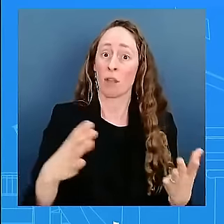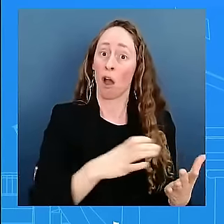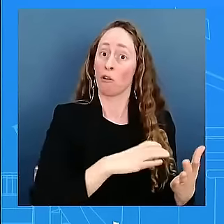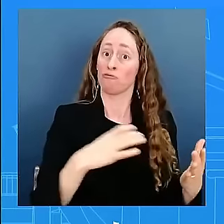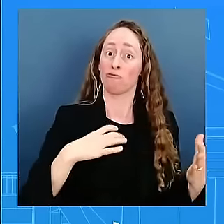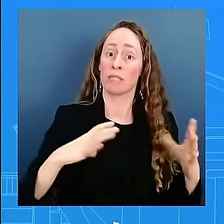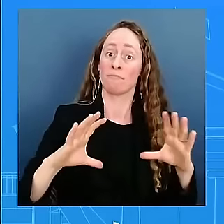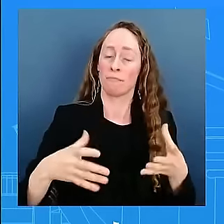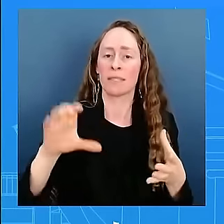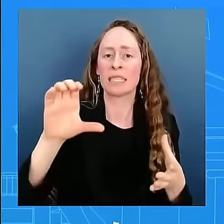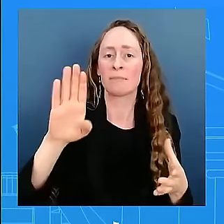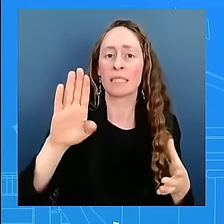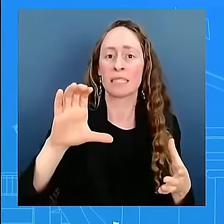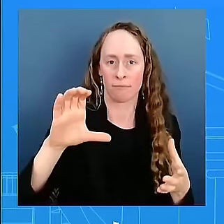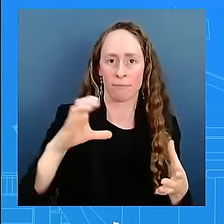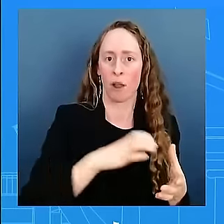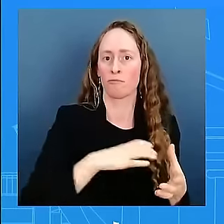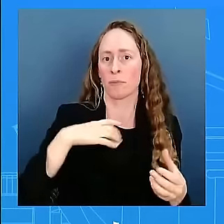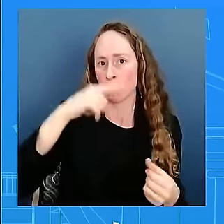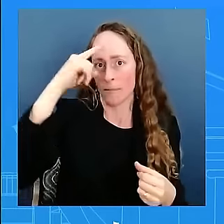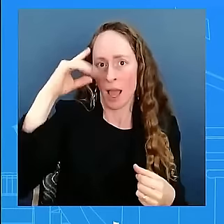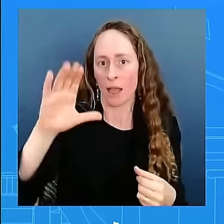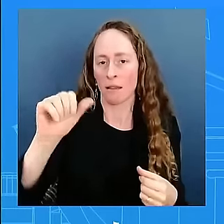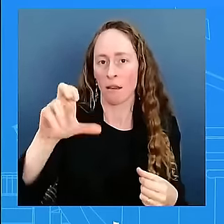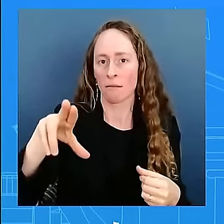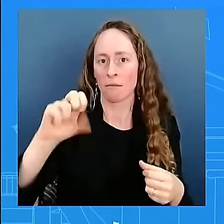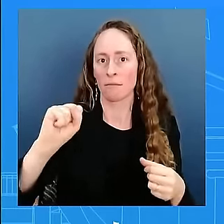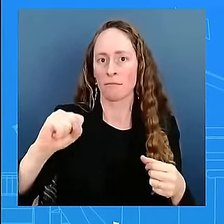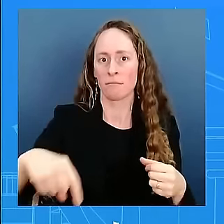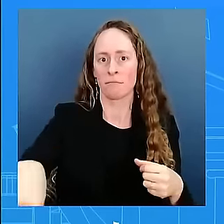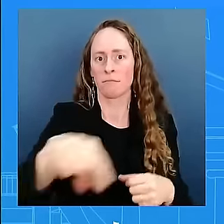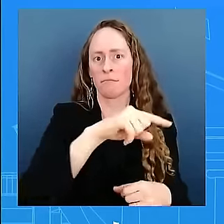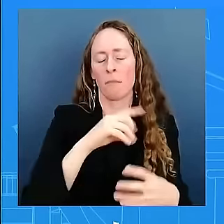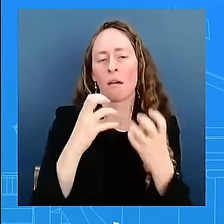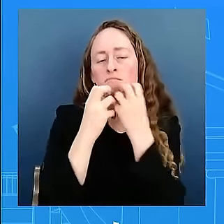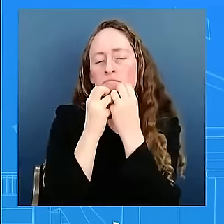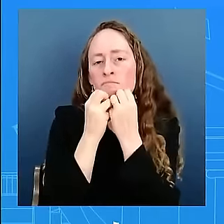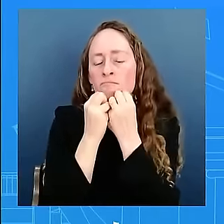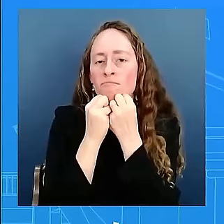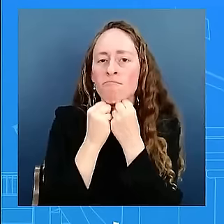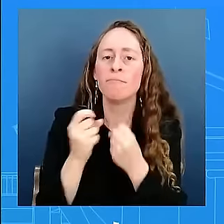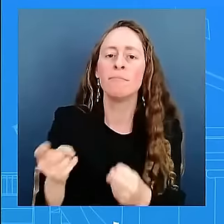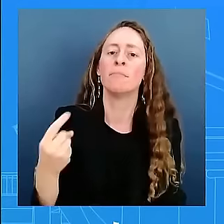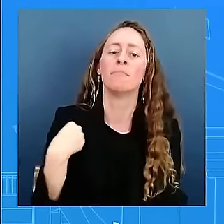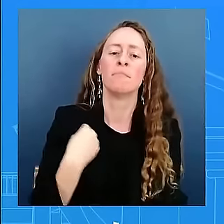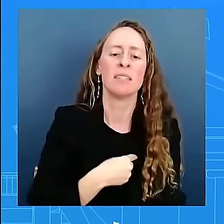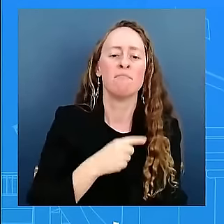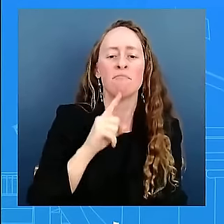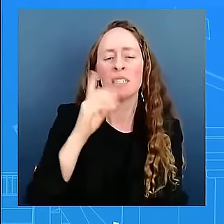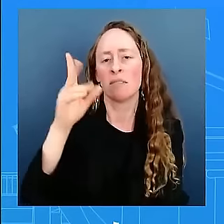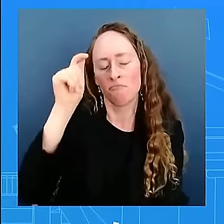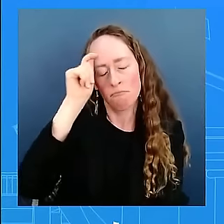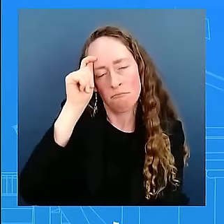more broadly, and we lift her up and we honor her,